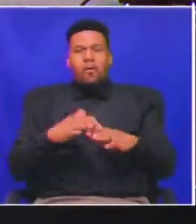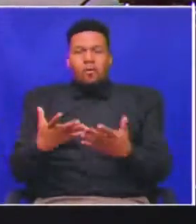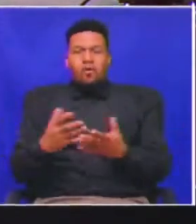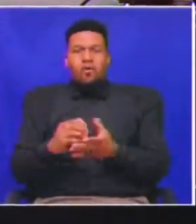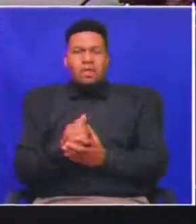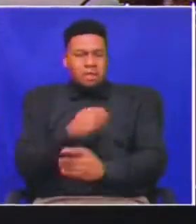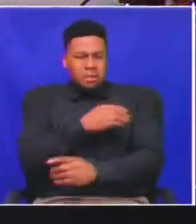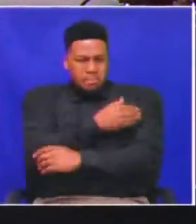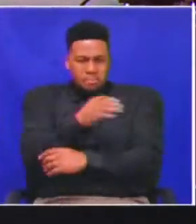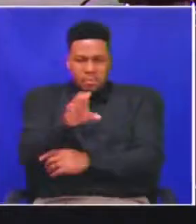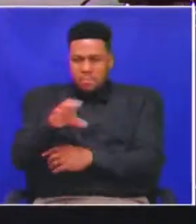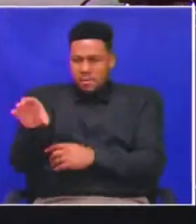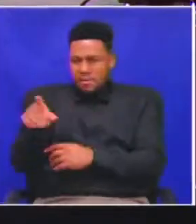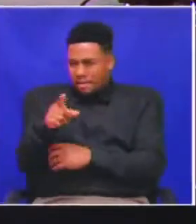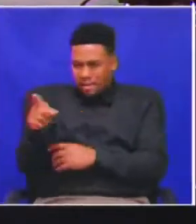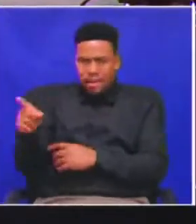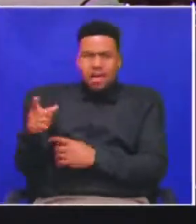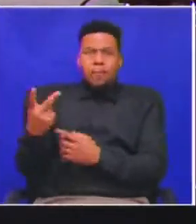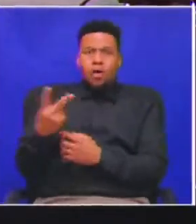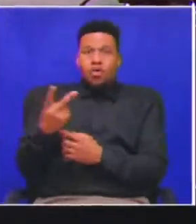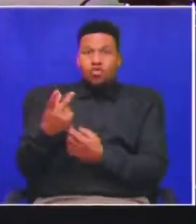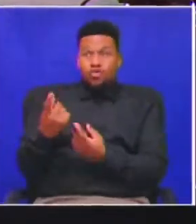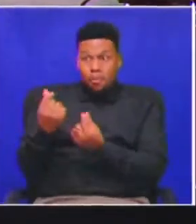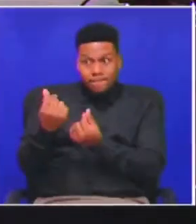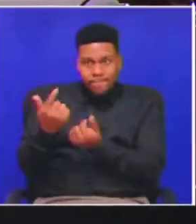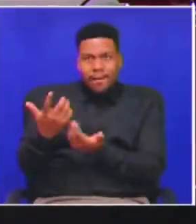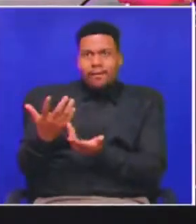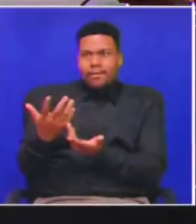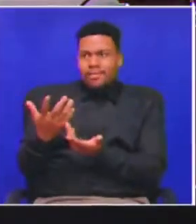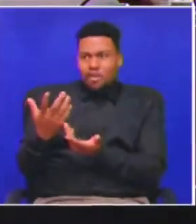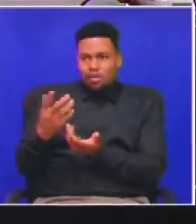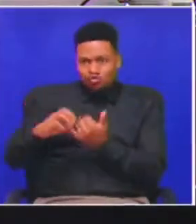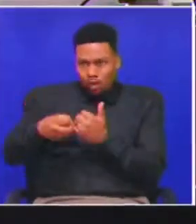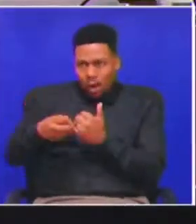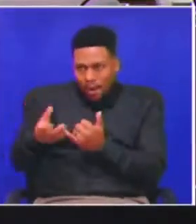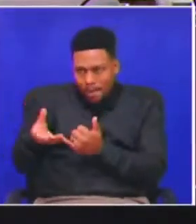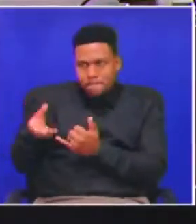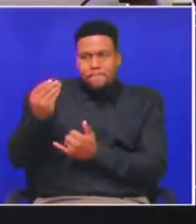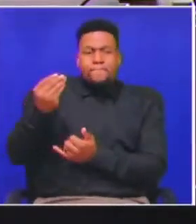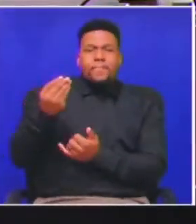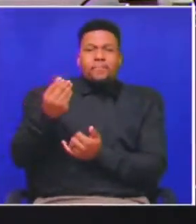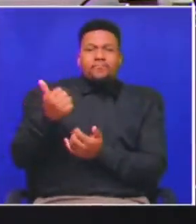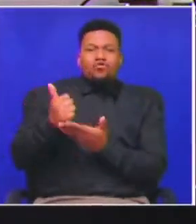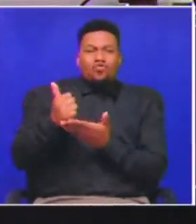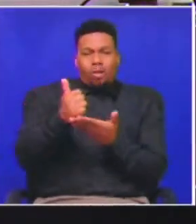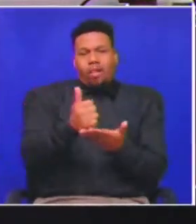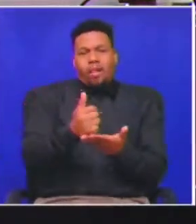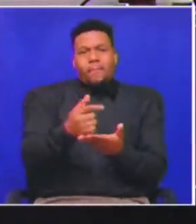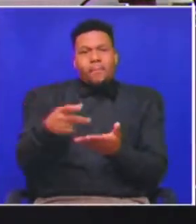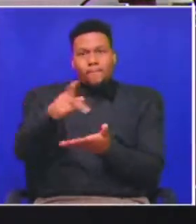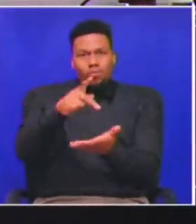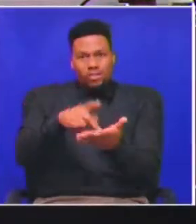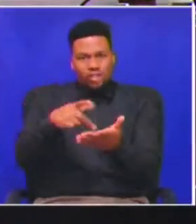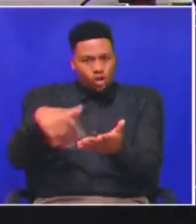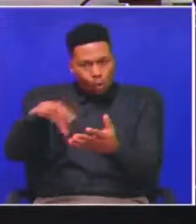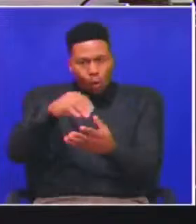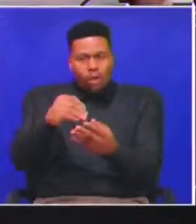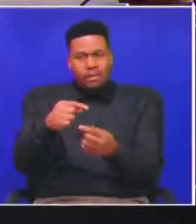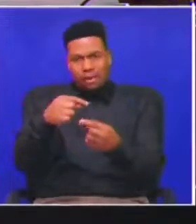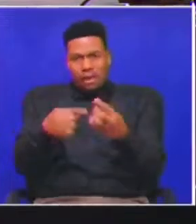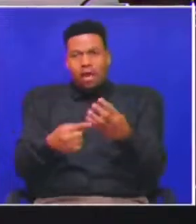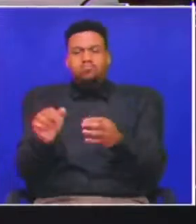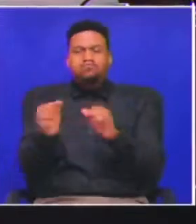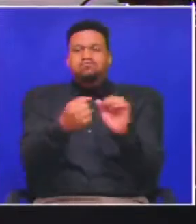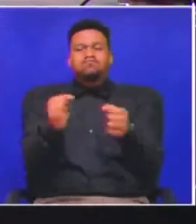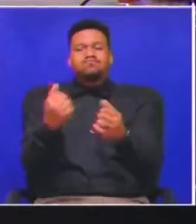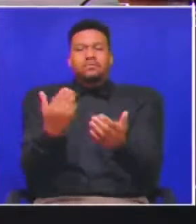and otherwise, to ensure that we fill those positions. And the utilization of technology will